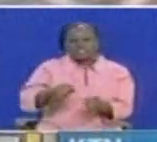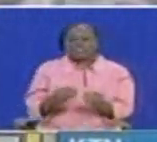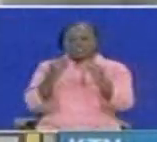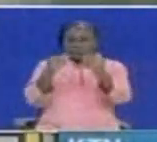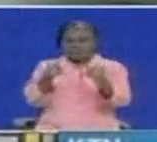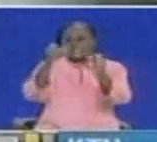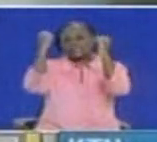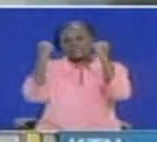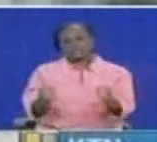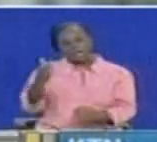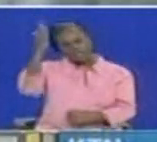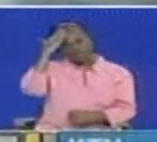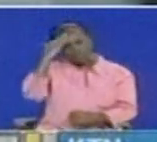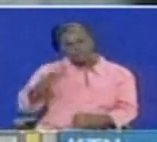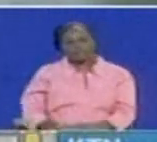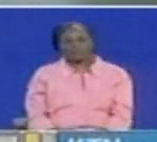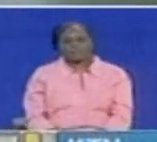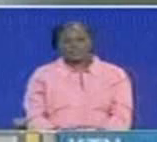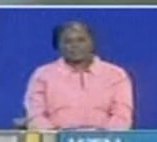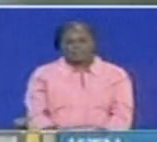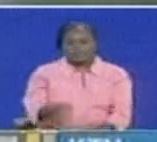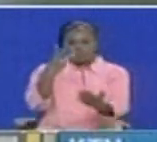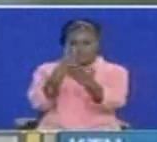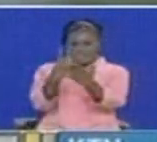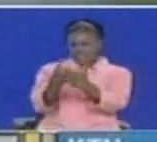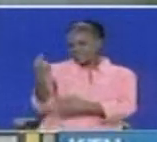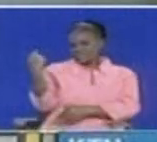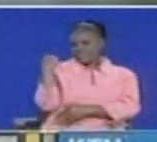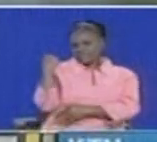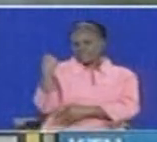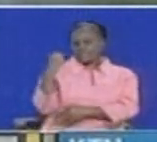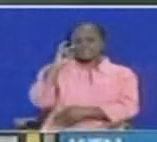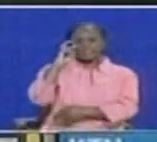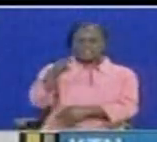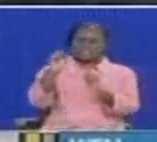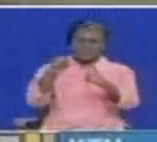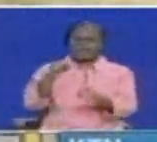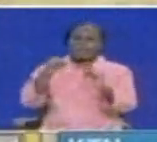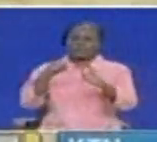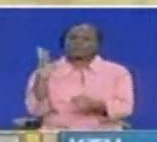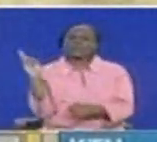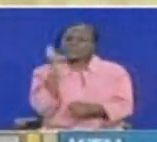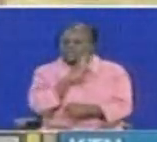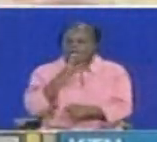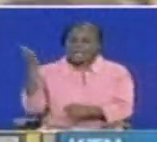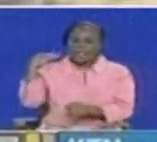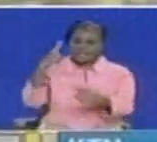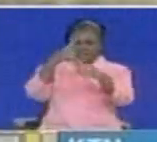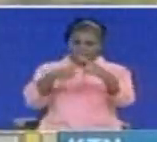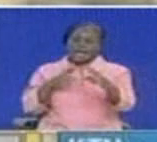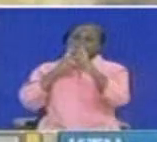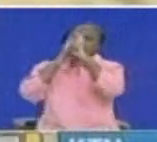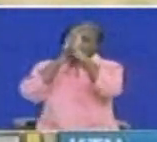is difficult. And as witnessed yesterday, it can also be deadly. Last year, we reported